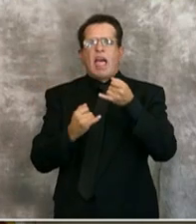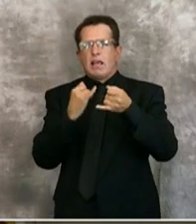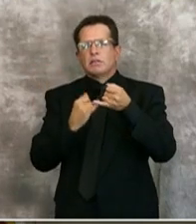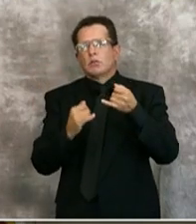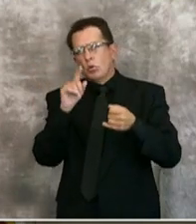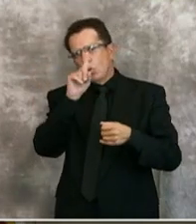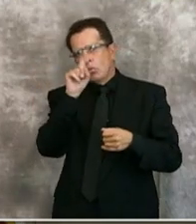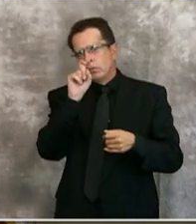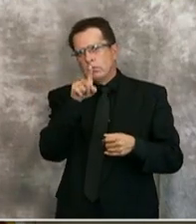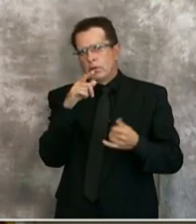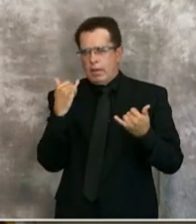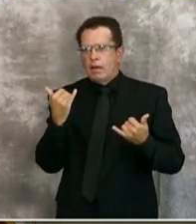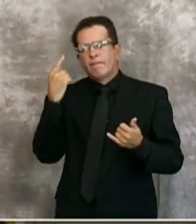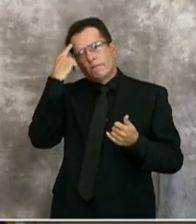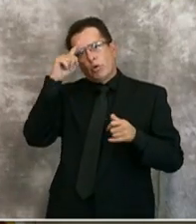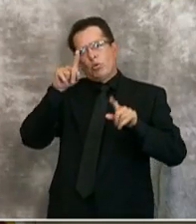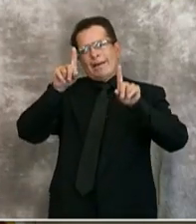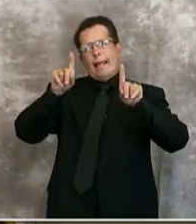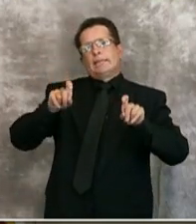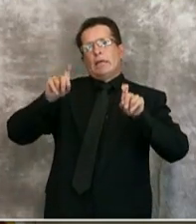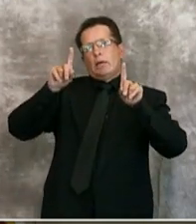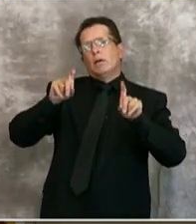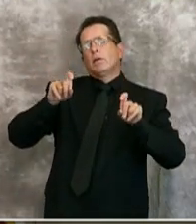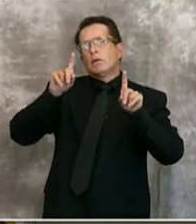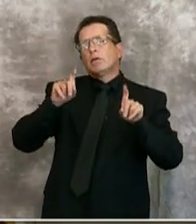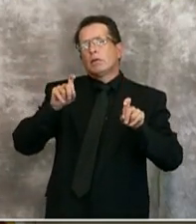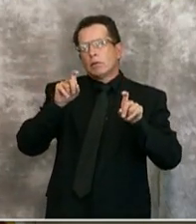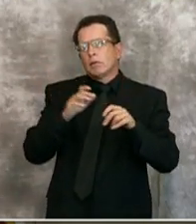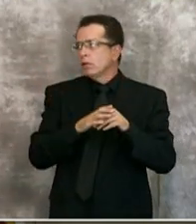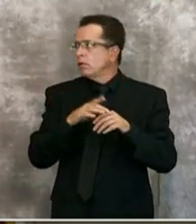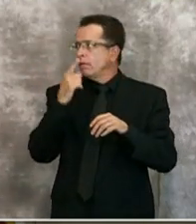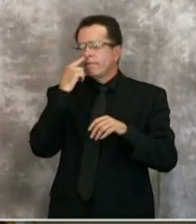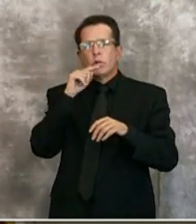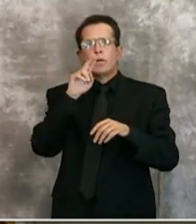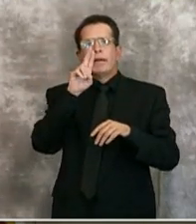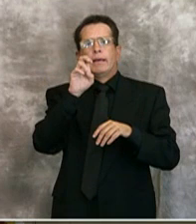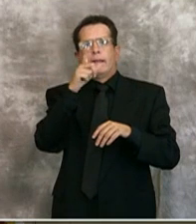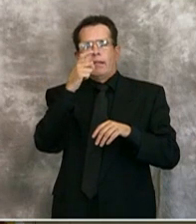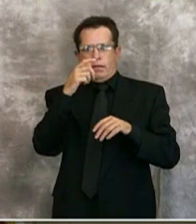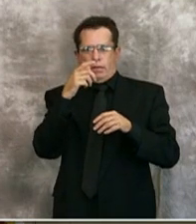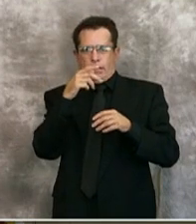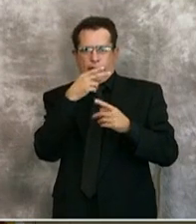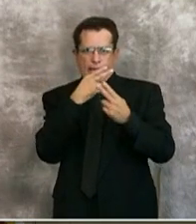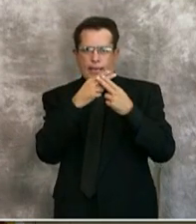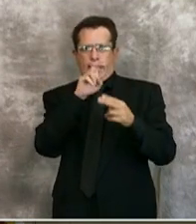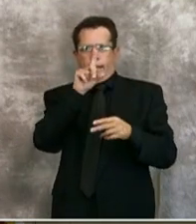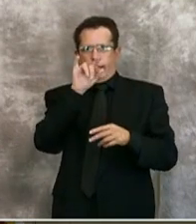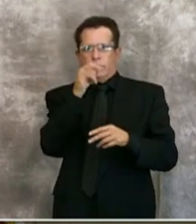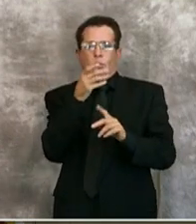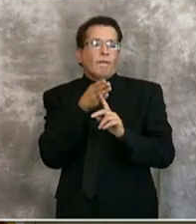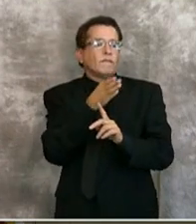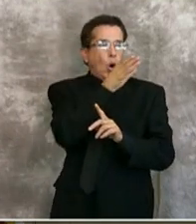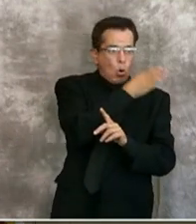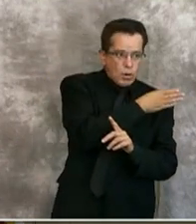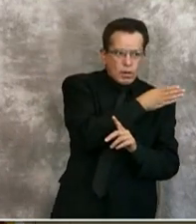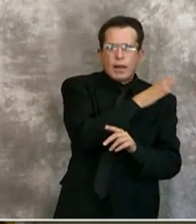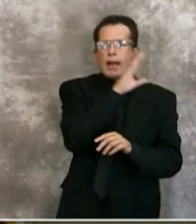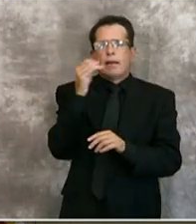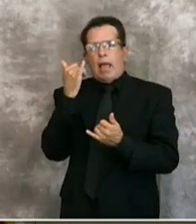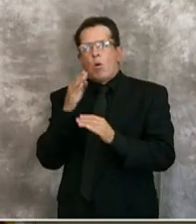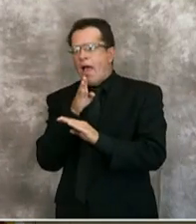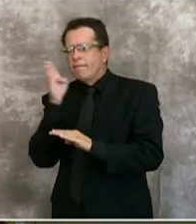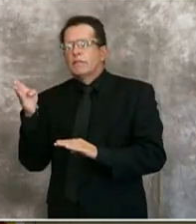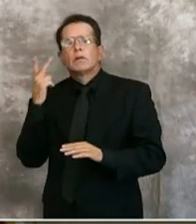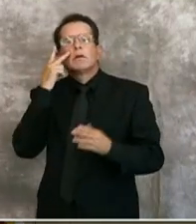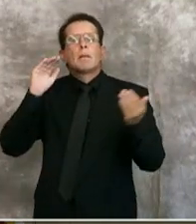with the testing, both before Helix came into the picture and afterwards. And Nick